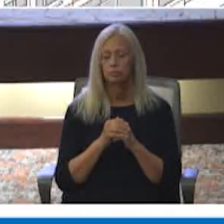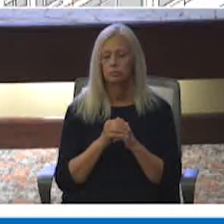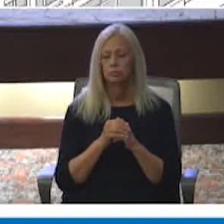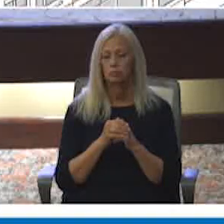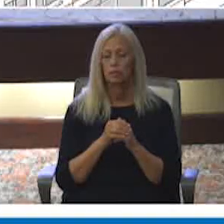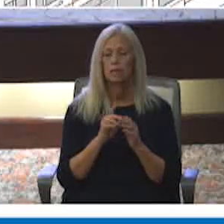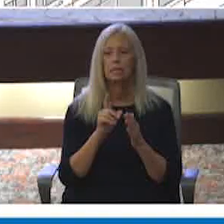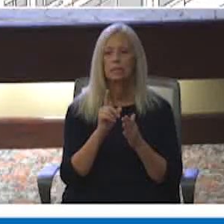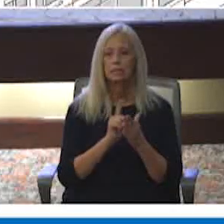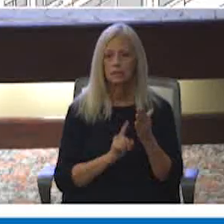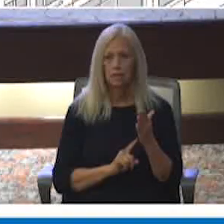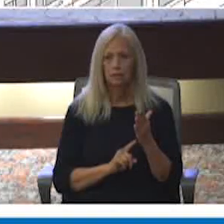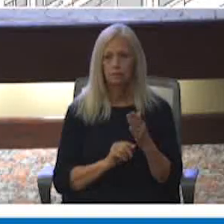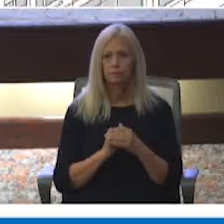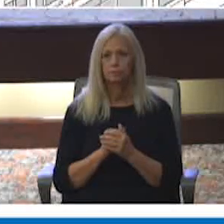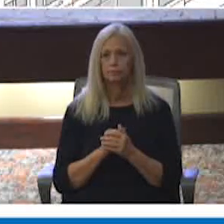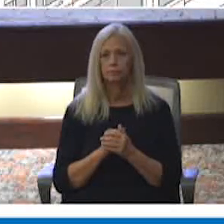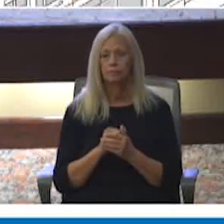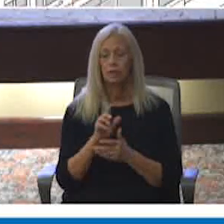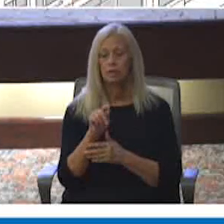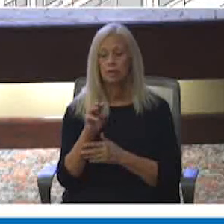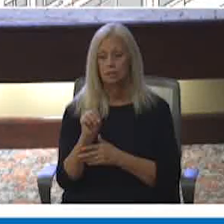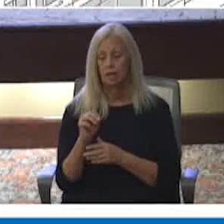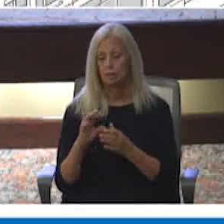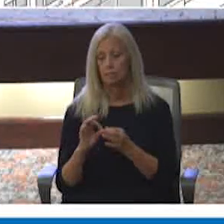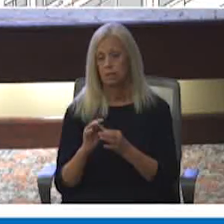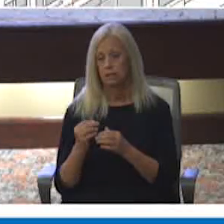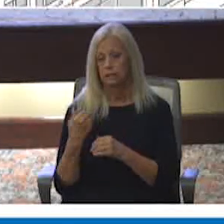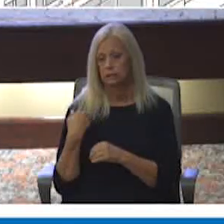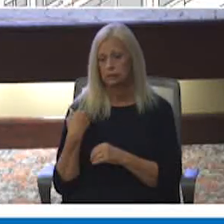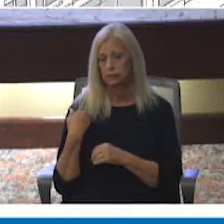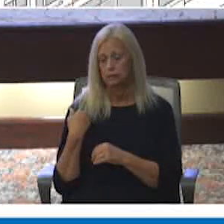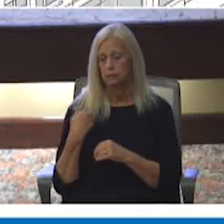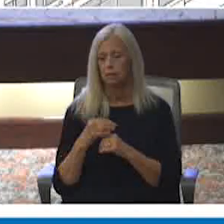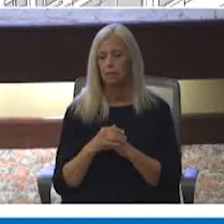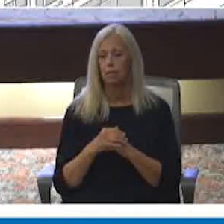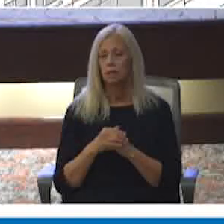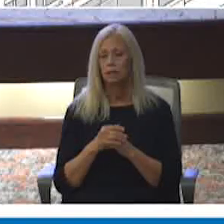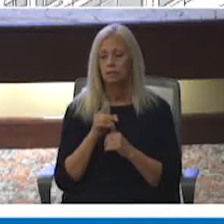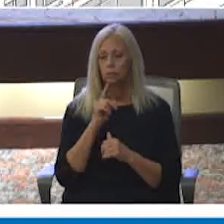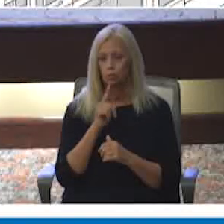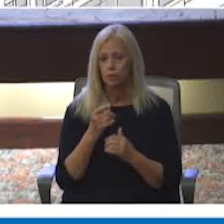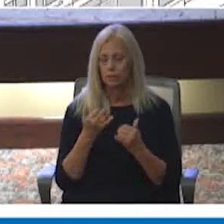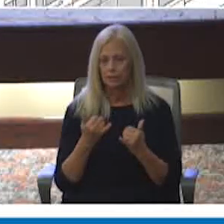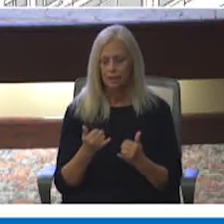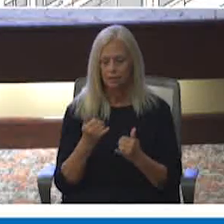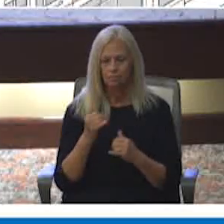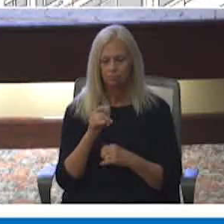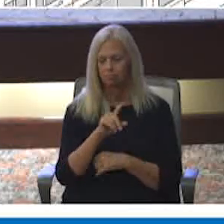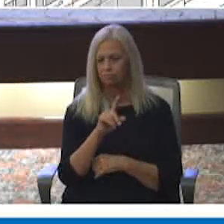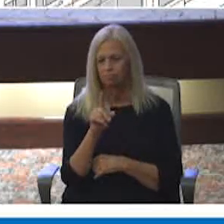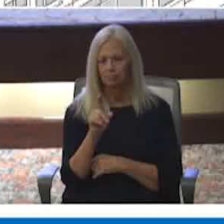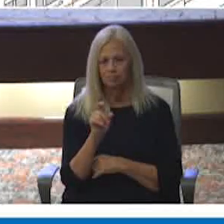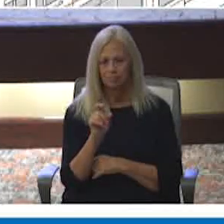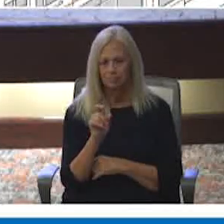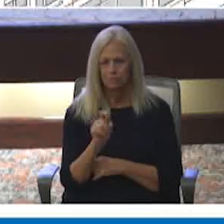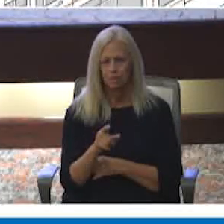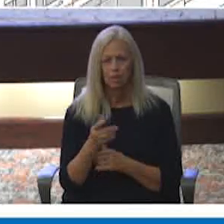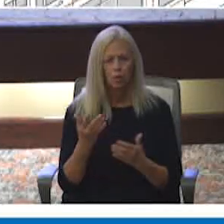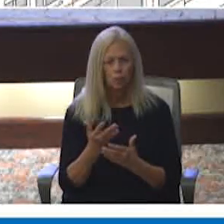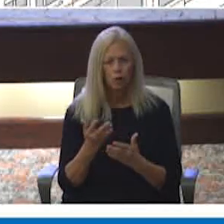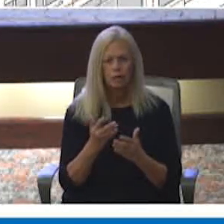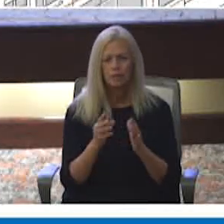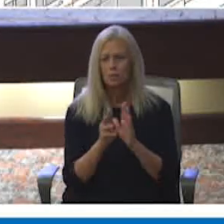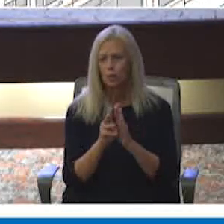Design. Tom mentioned this earlier. You know, this is an opportunity to really dig in on this question of what is Waco